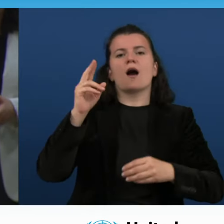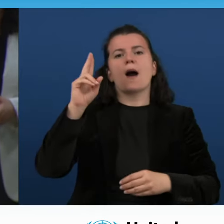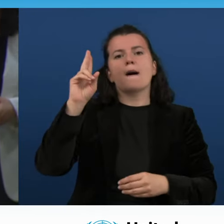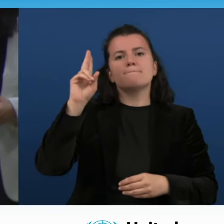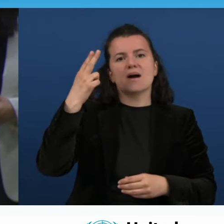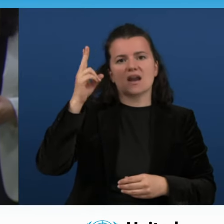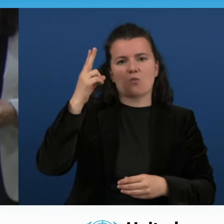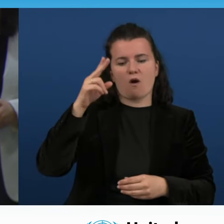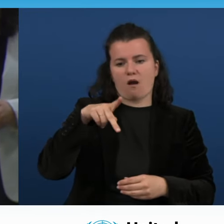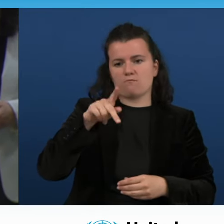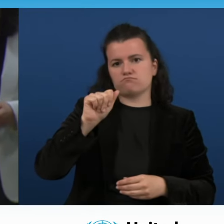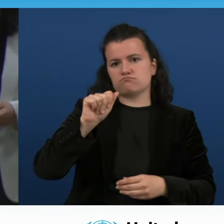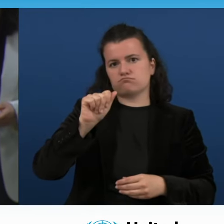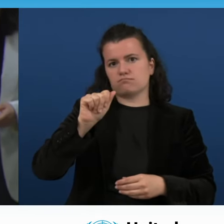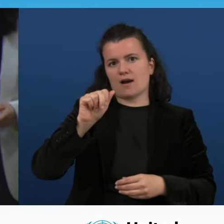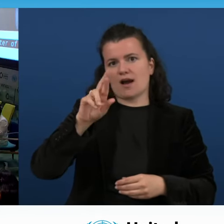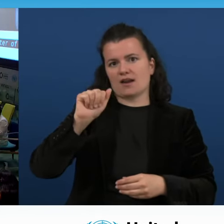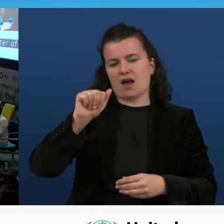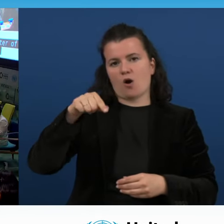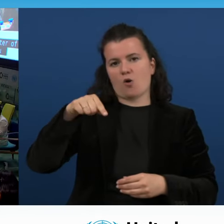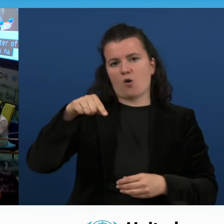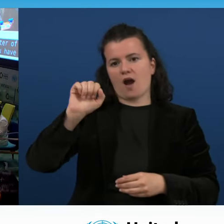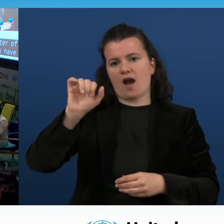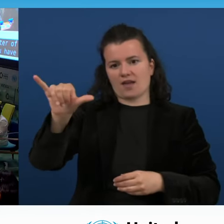2 minutes, and then we'll cut off the microphone.